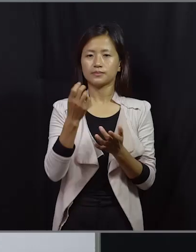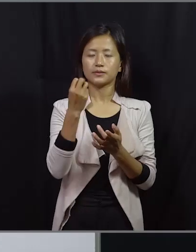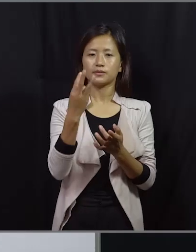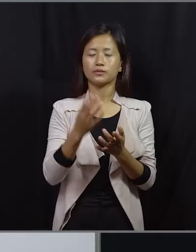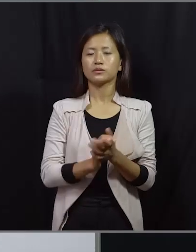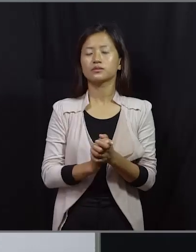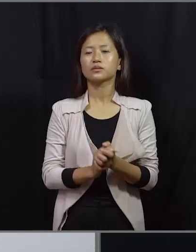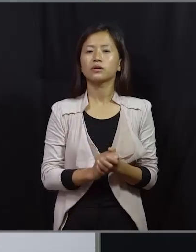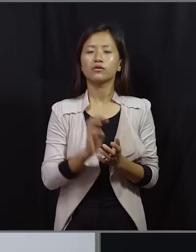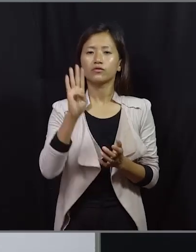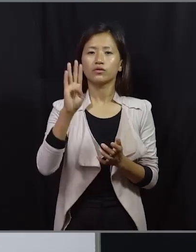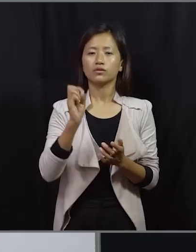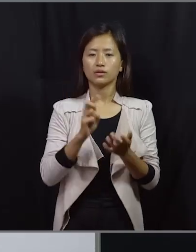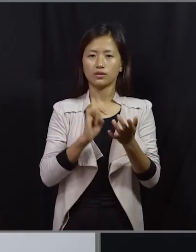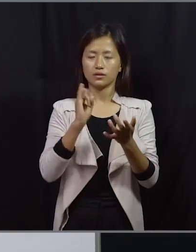4 intervals.